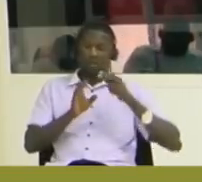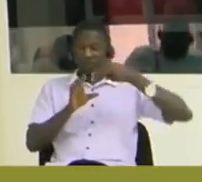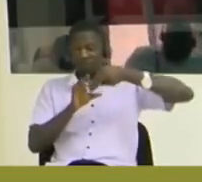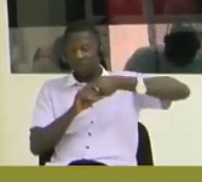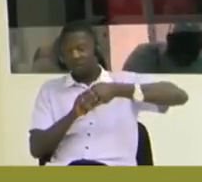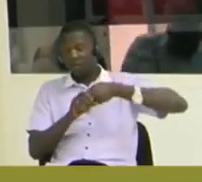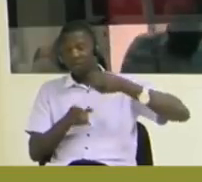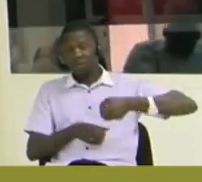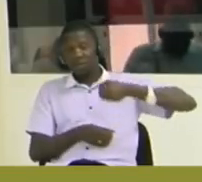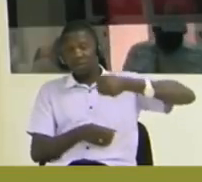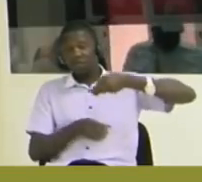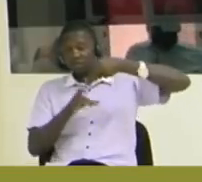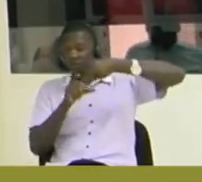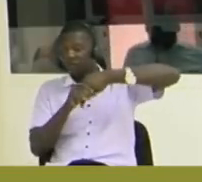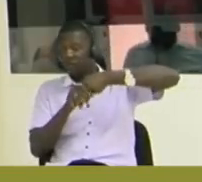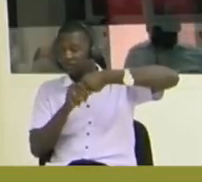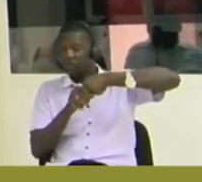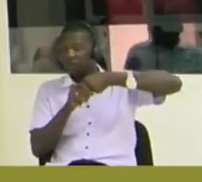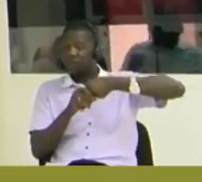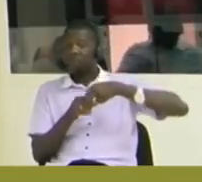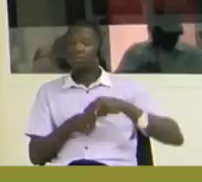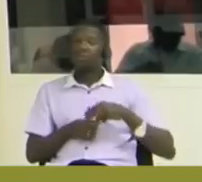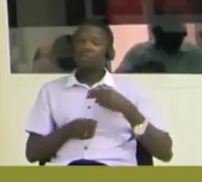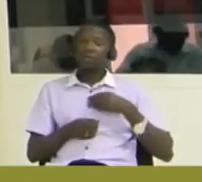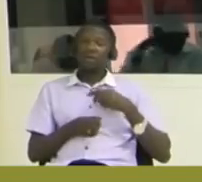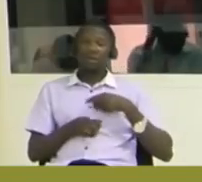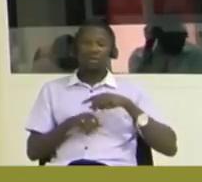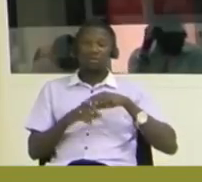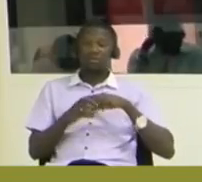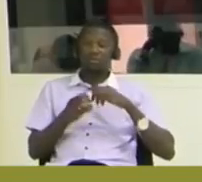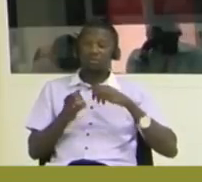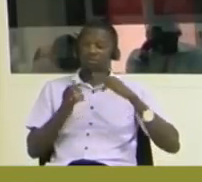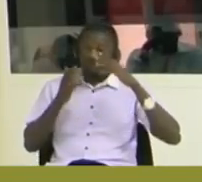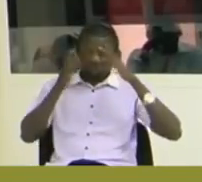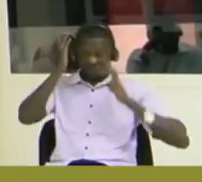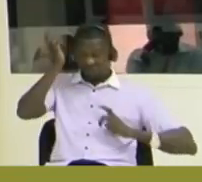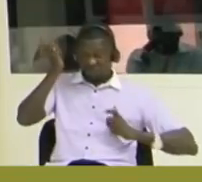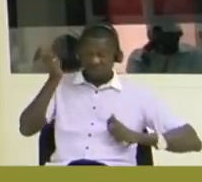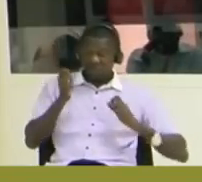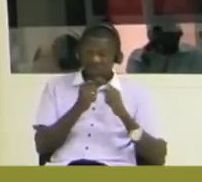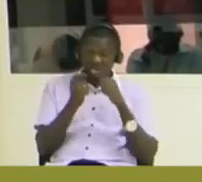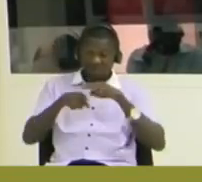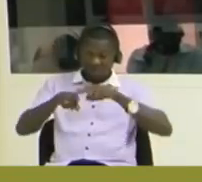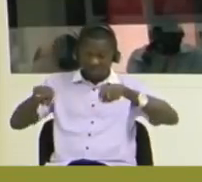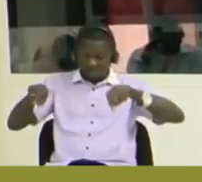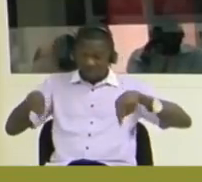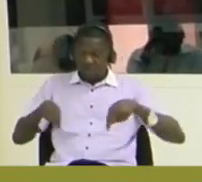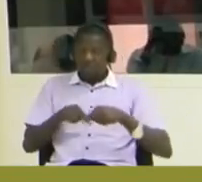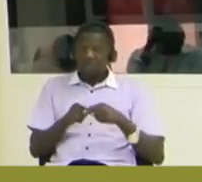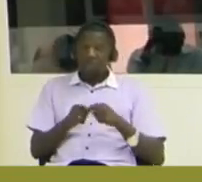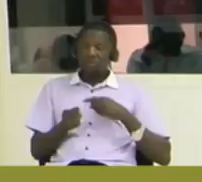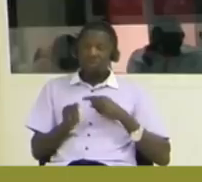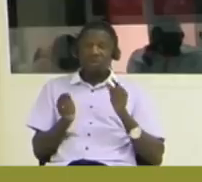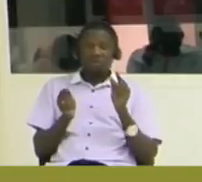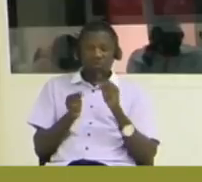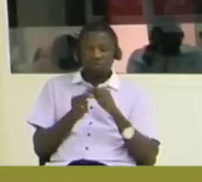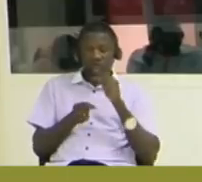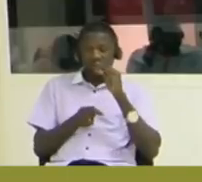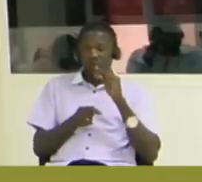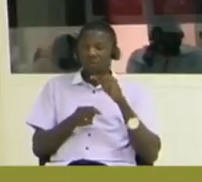gallons of fuel and ammunition boxes, sometimes ammunition boxes, but little amounts of money